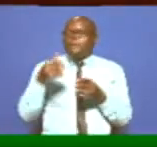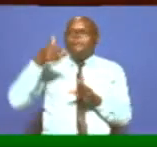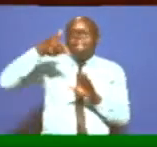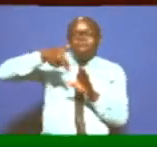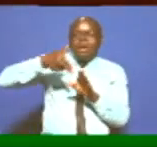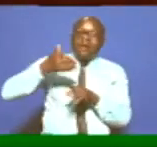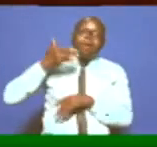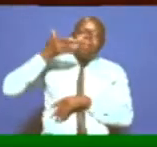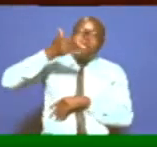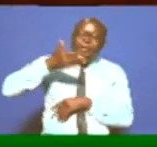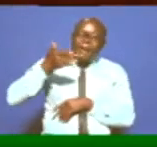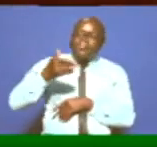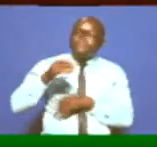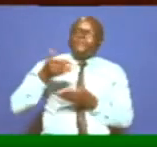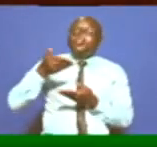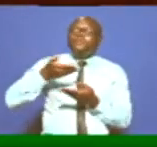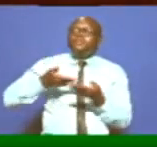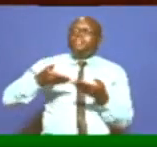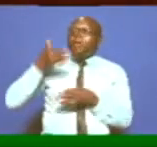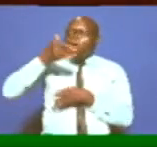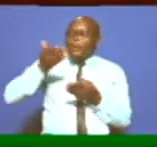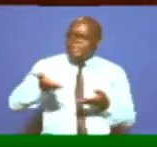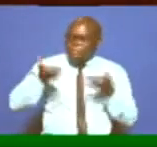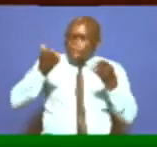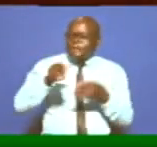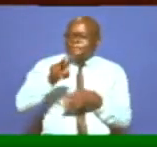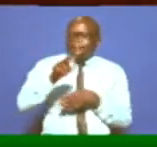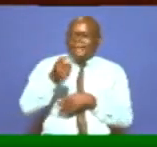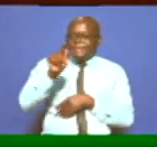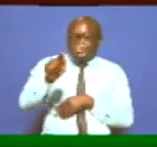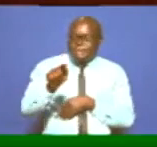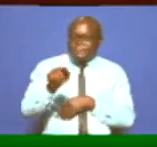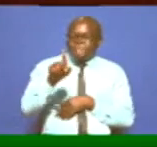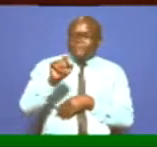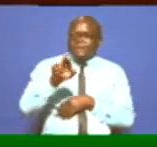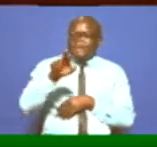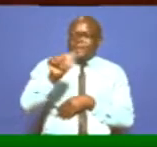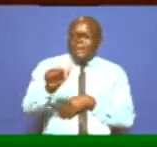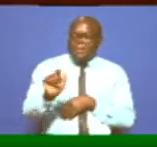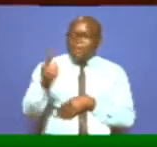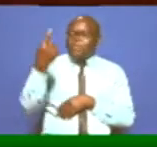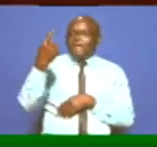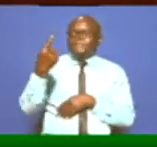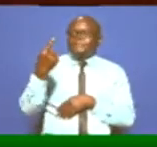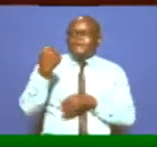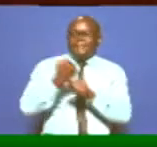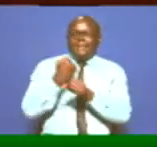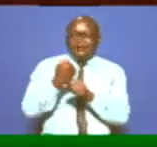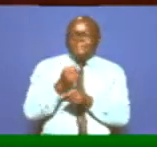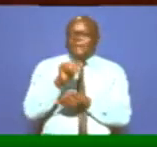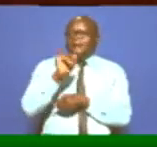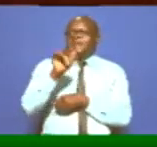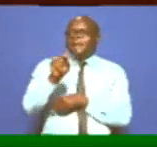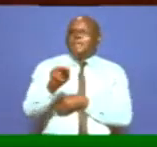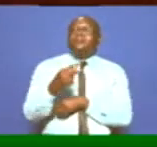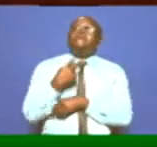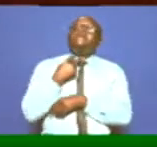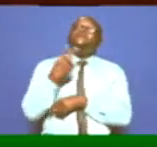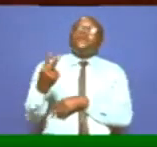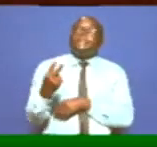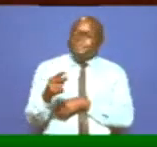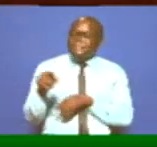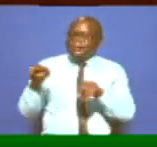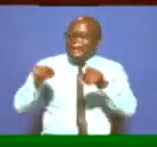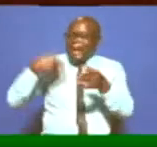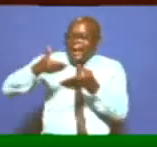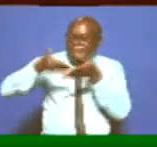marketing companies are required to remit VAT to KRA once an invoice is raised. To date, the said invoices